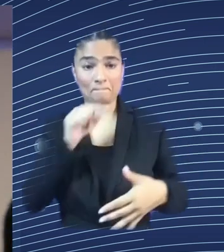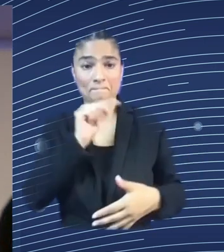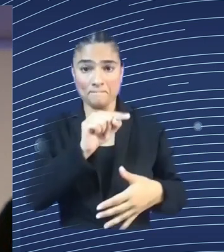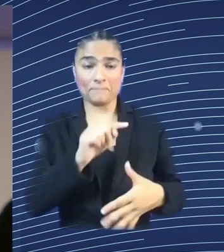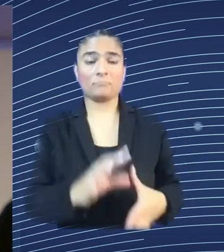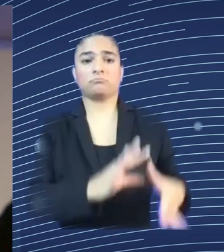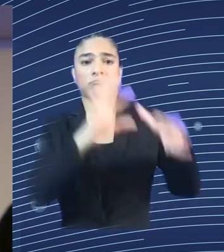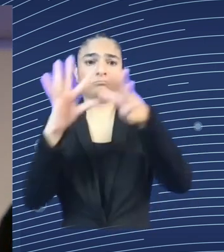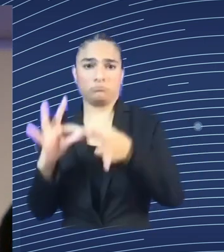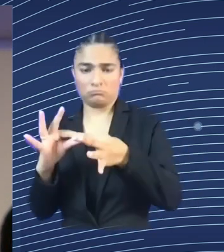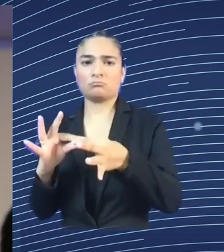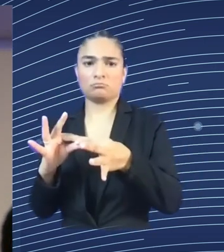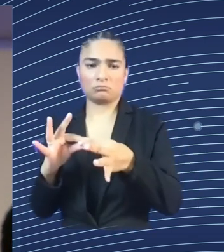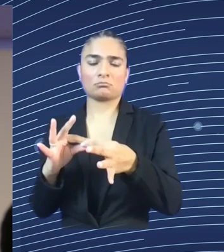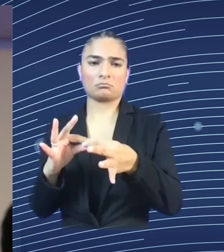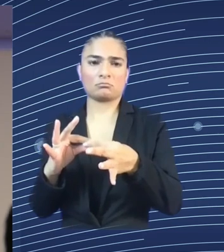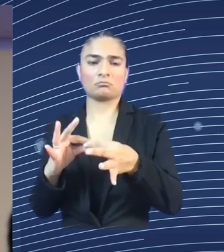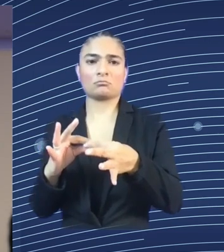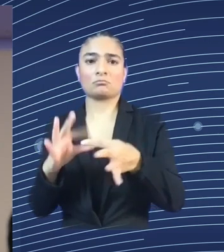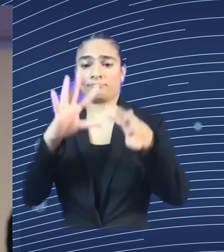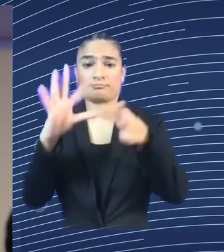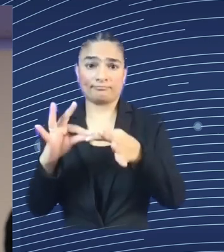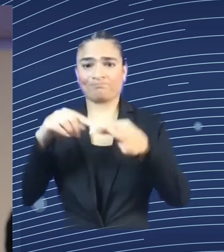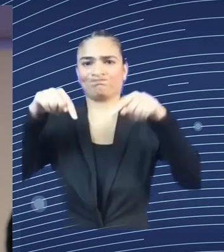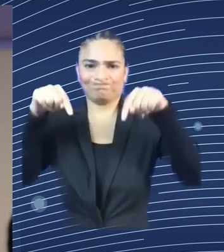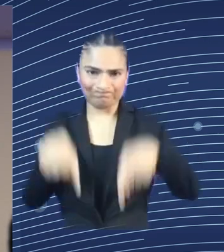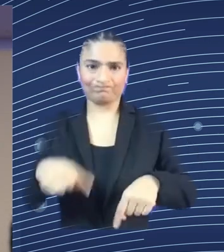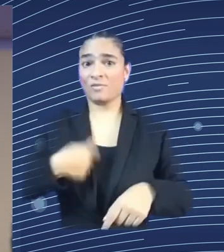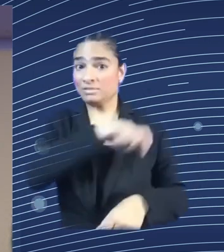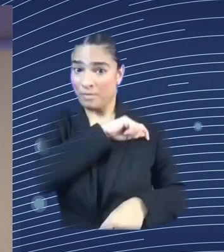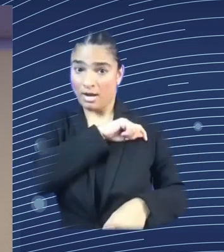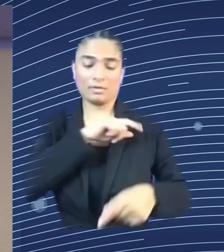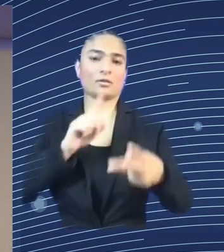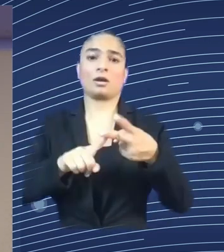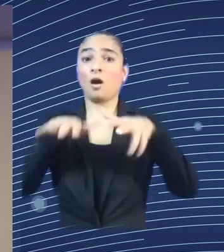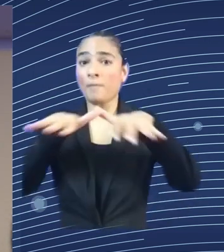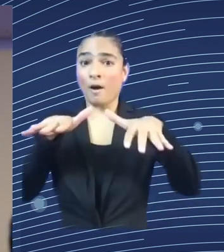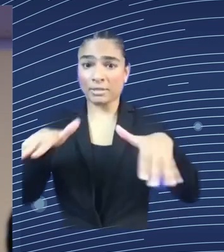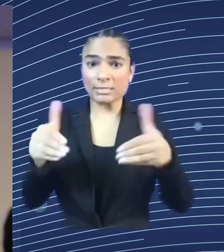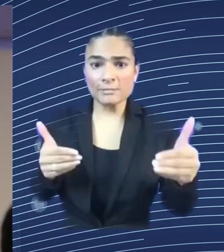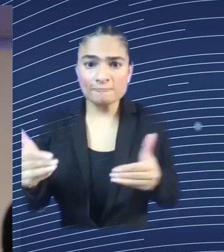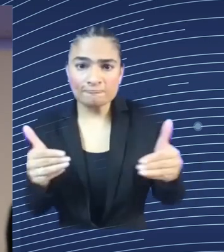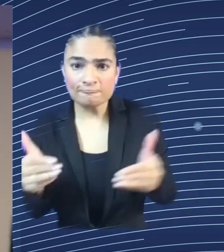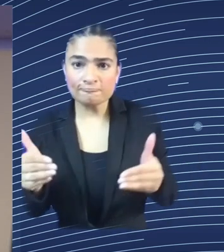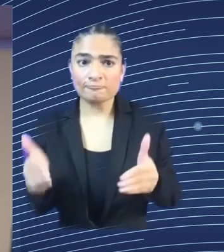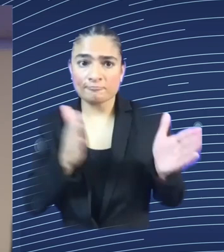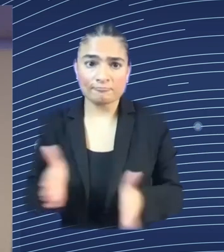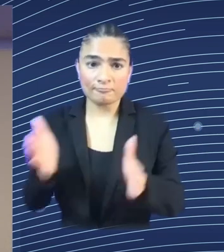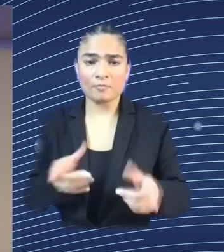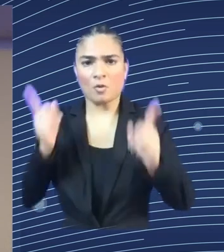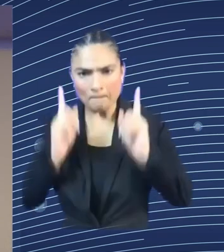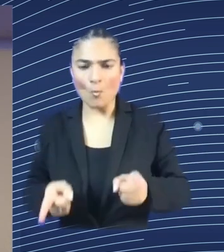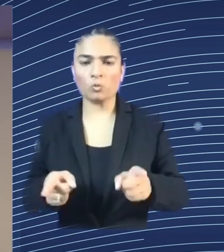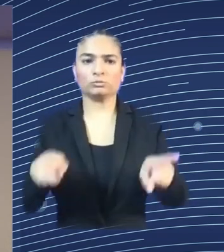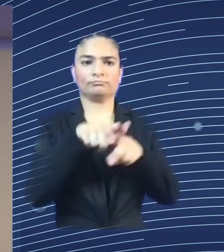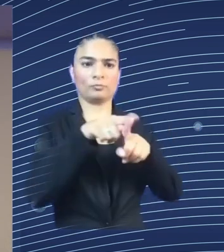has to pass an audit for decisions that are completely automatized, but not for the semi-automatized ones. Doesn't make any sense, but